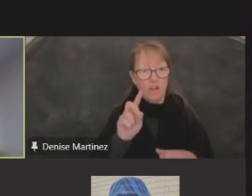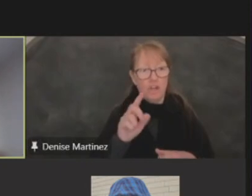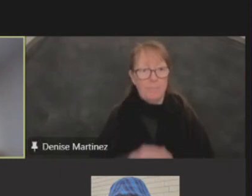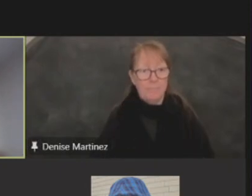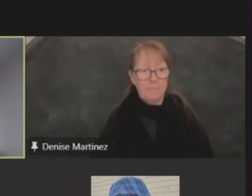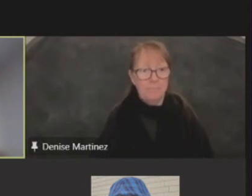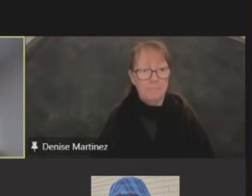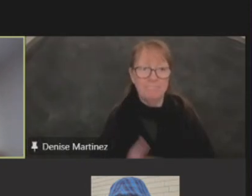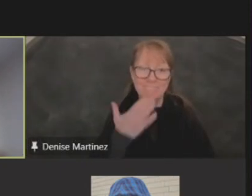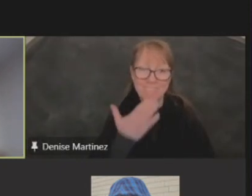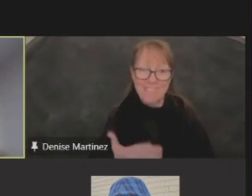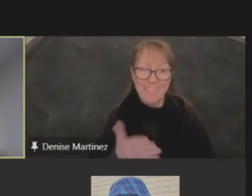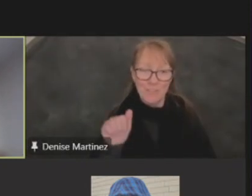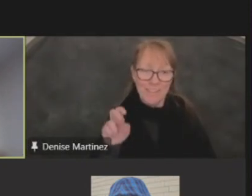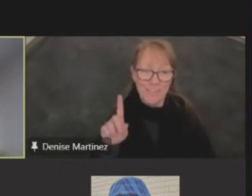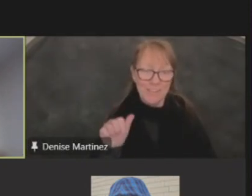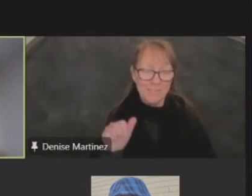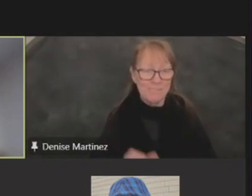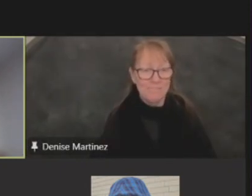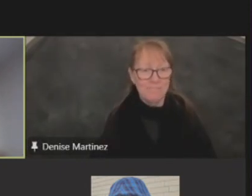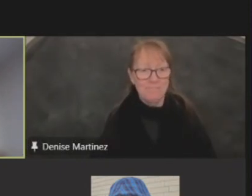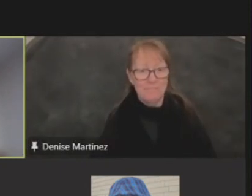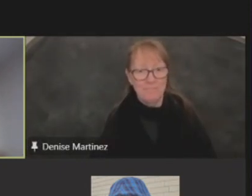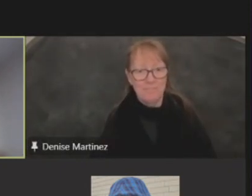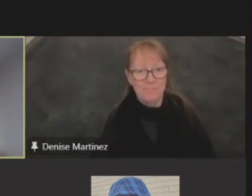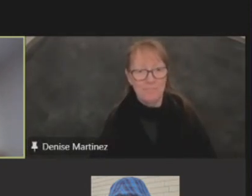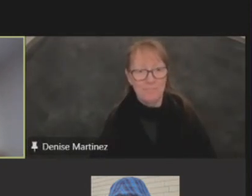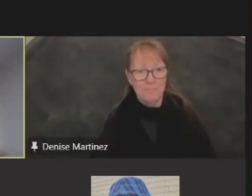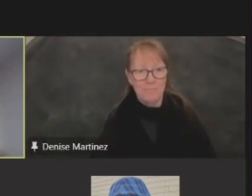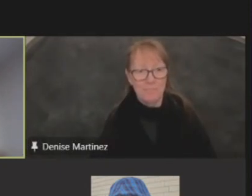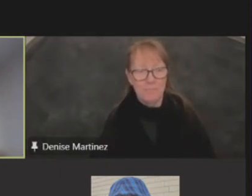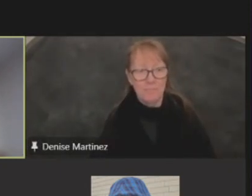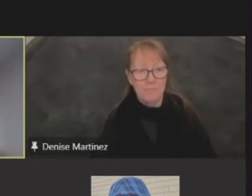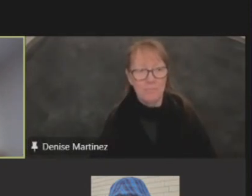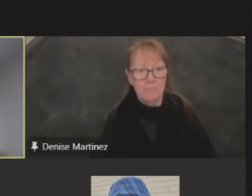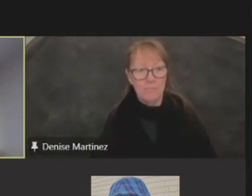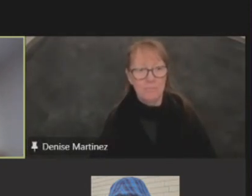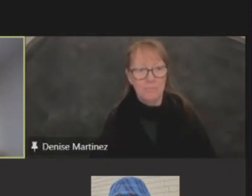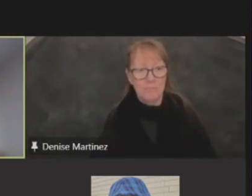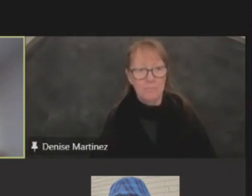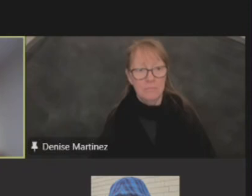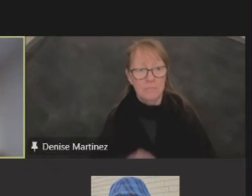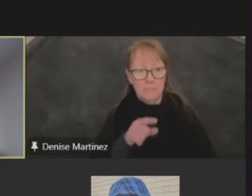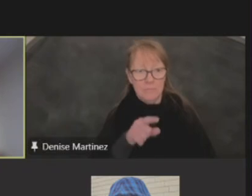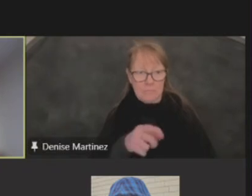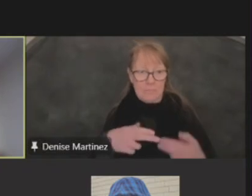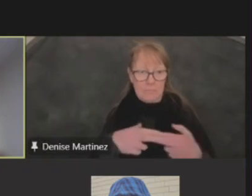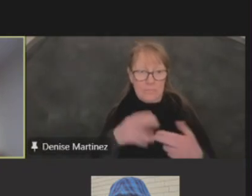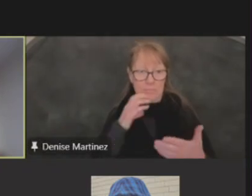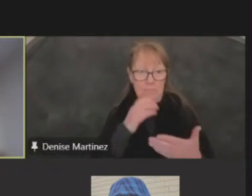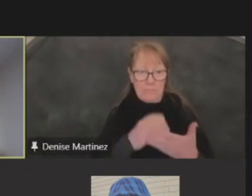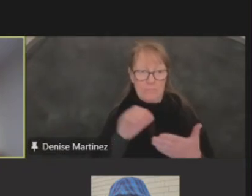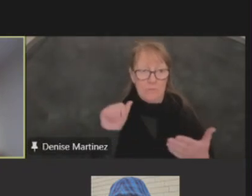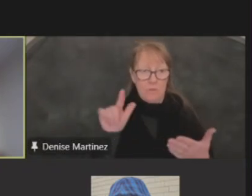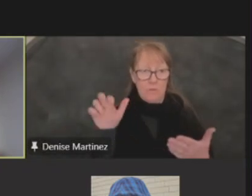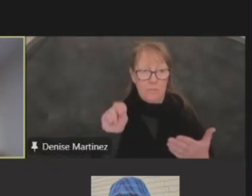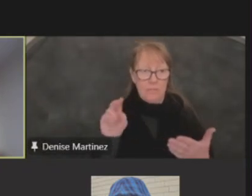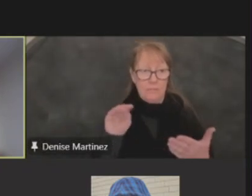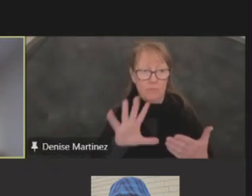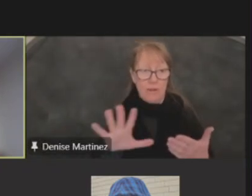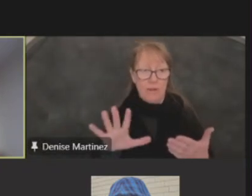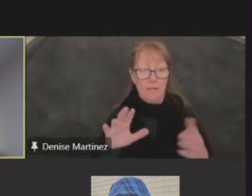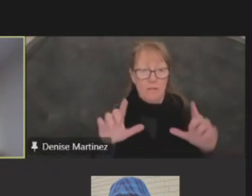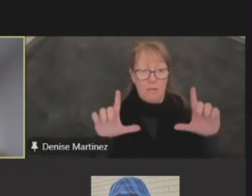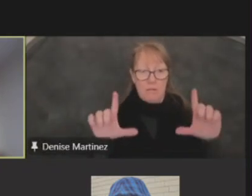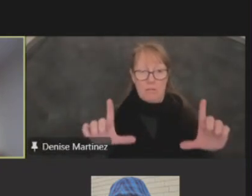Okay, thank you, Andrea. So I'm showing you the slide of Allston, Brighton, and on the right, going